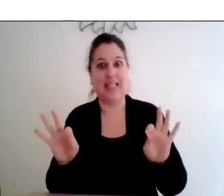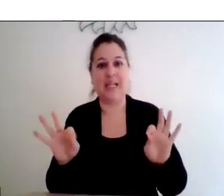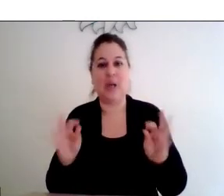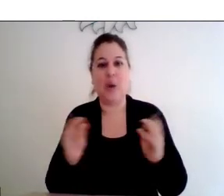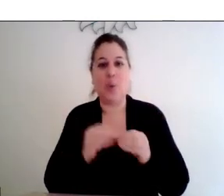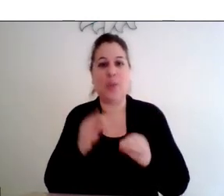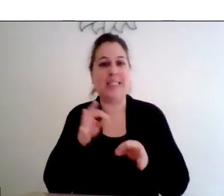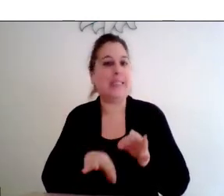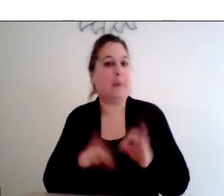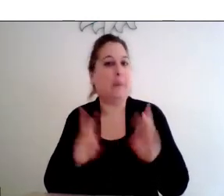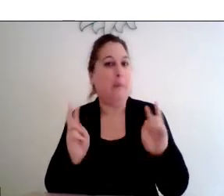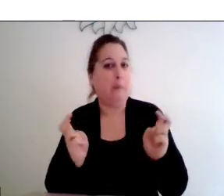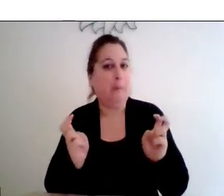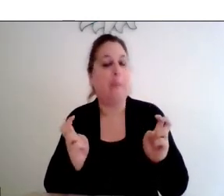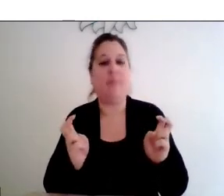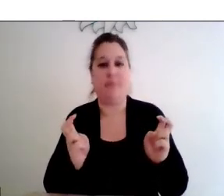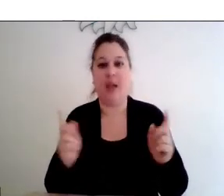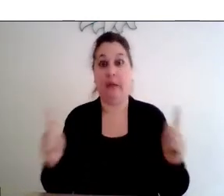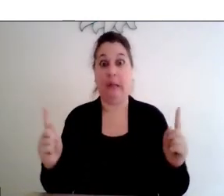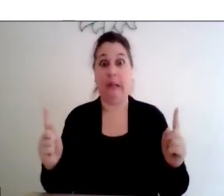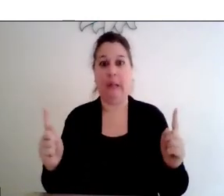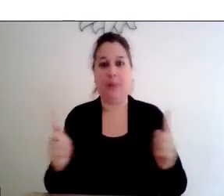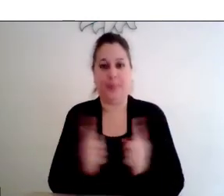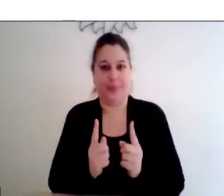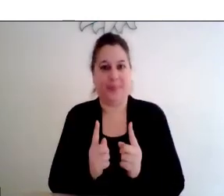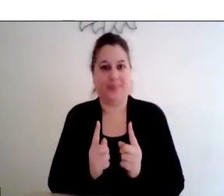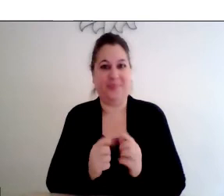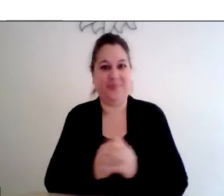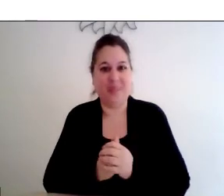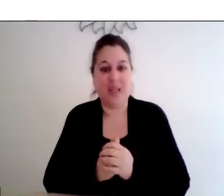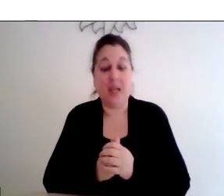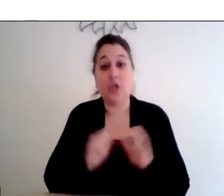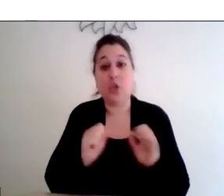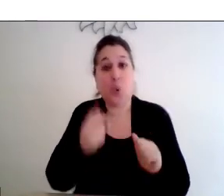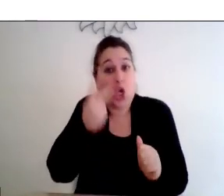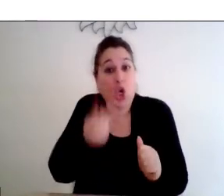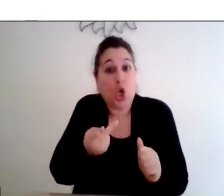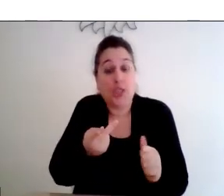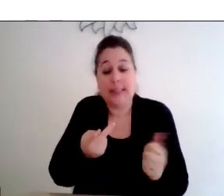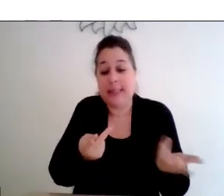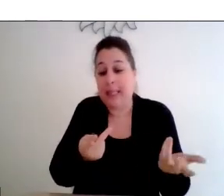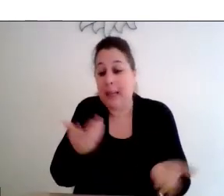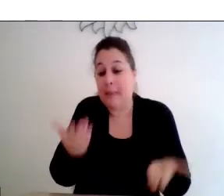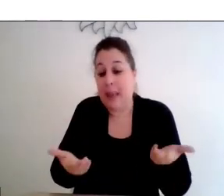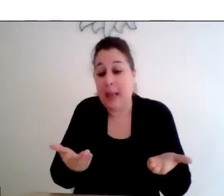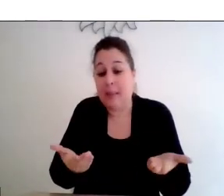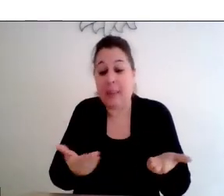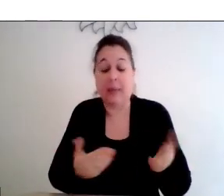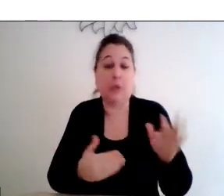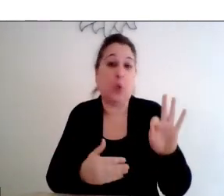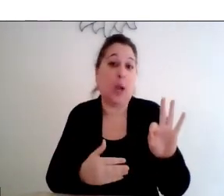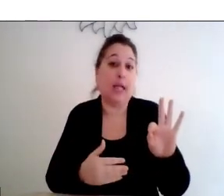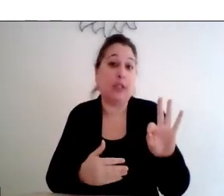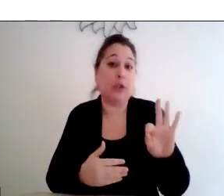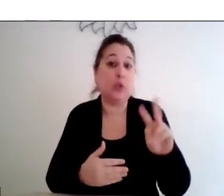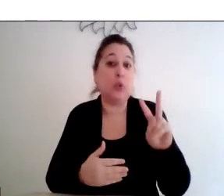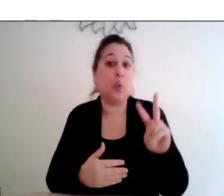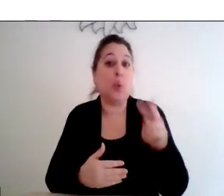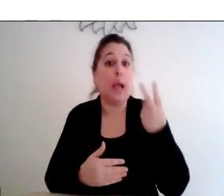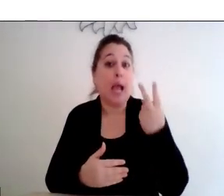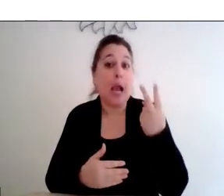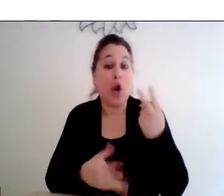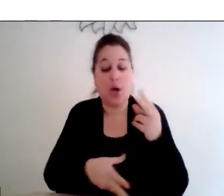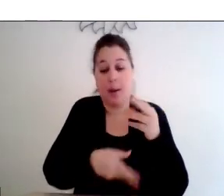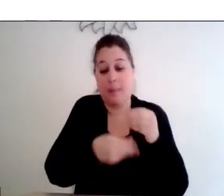would be using could be something that looks like this. 9 squared plus 2 times